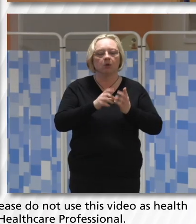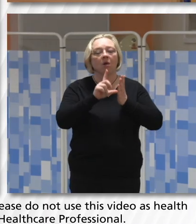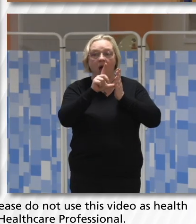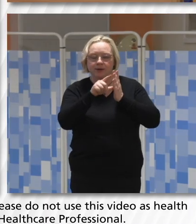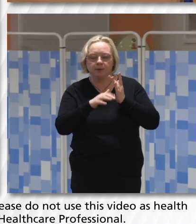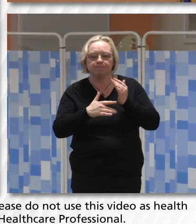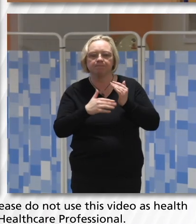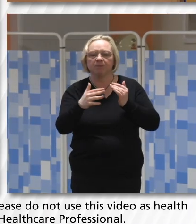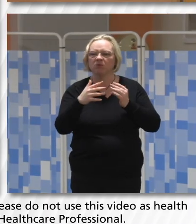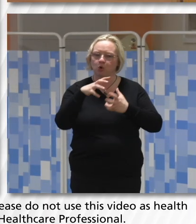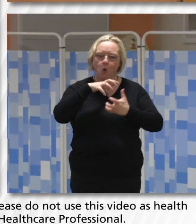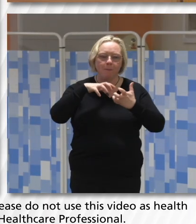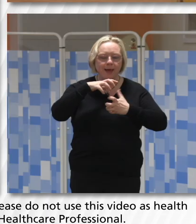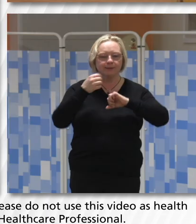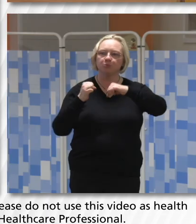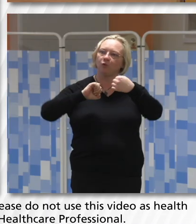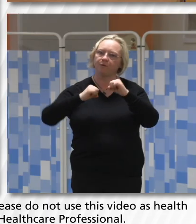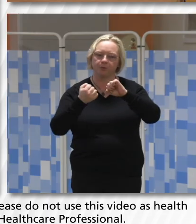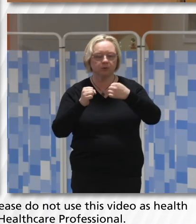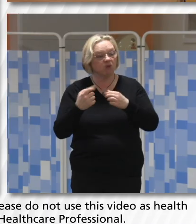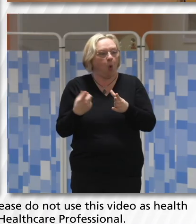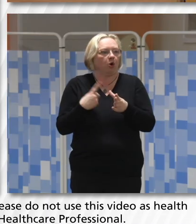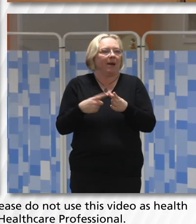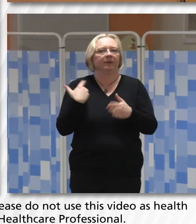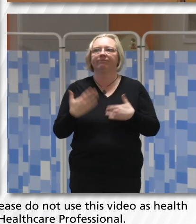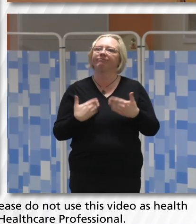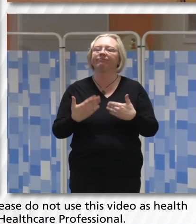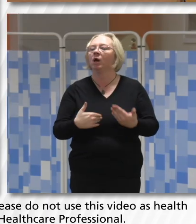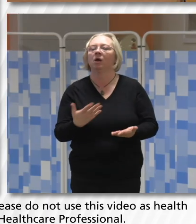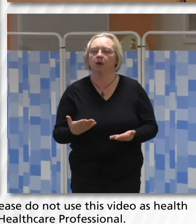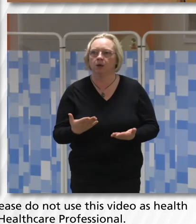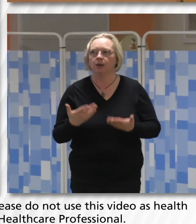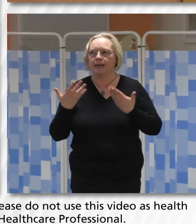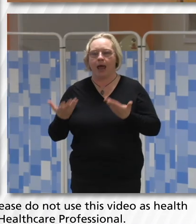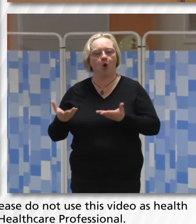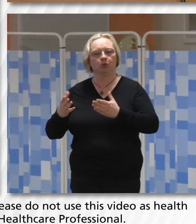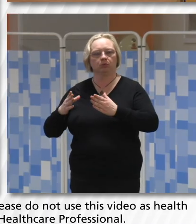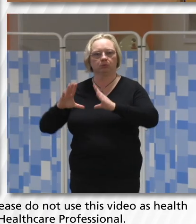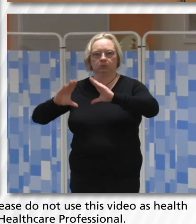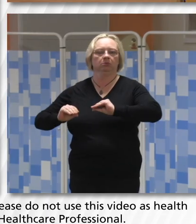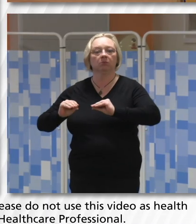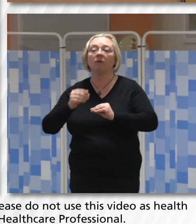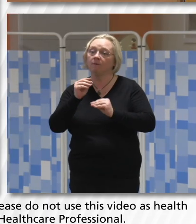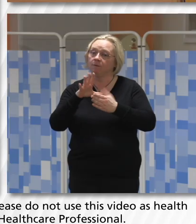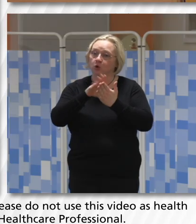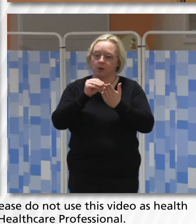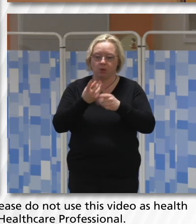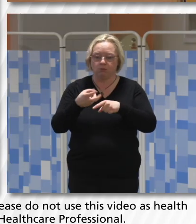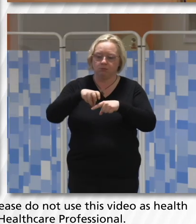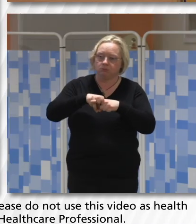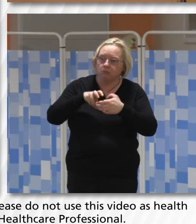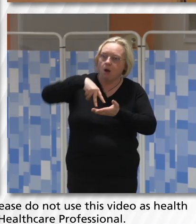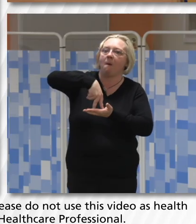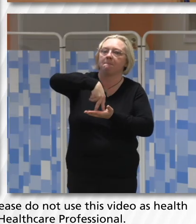well-learned complex movements that used to happen automatically that don't anymore, like getting out of a chair or getting out of